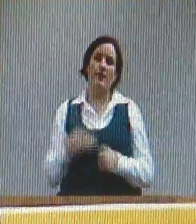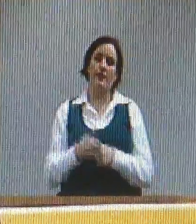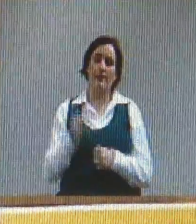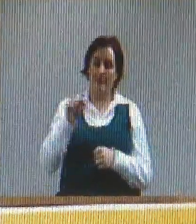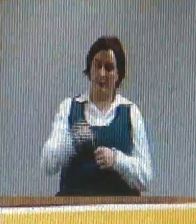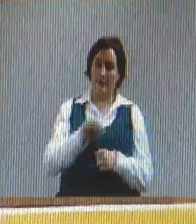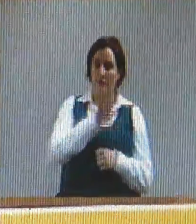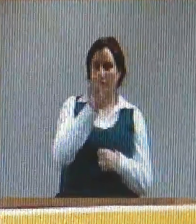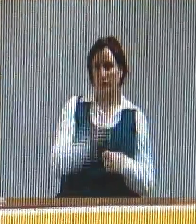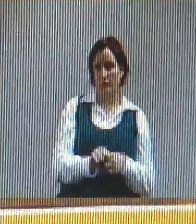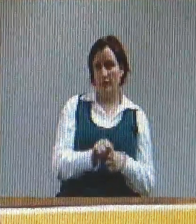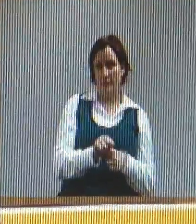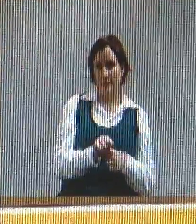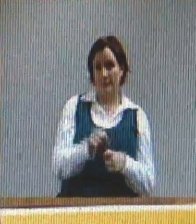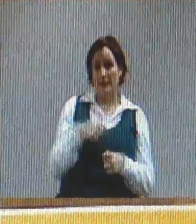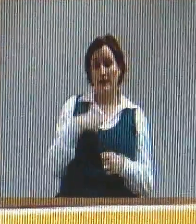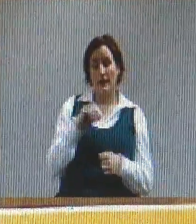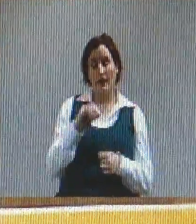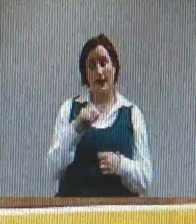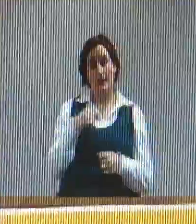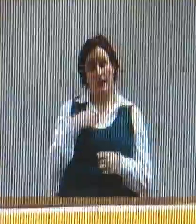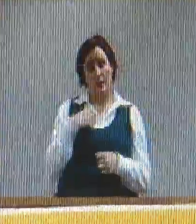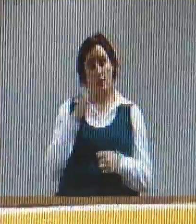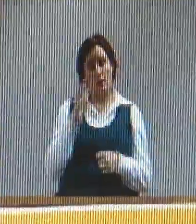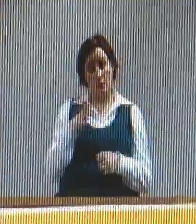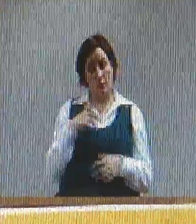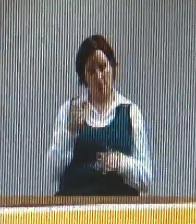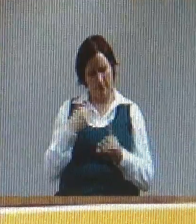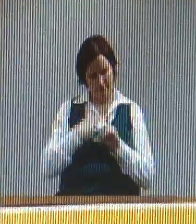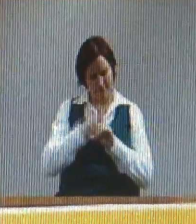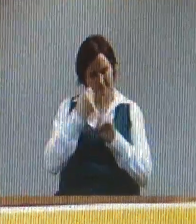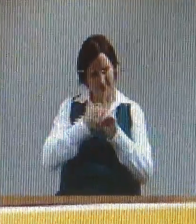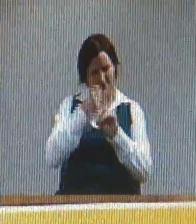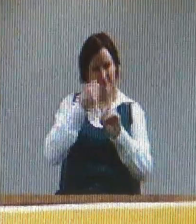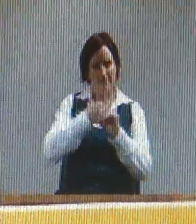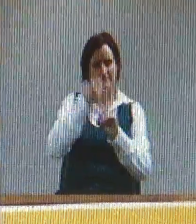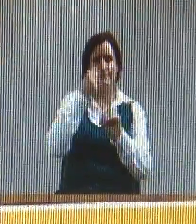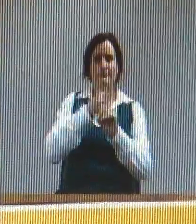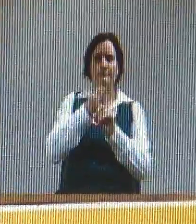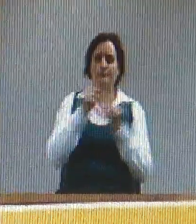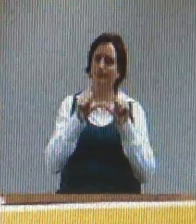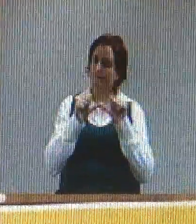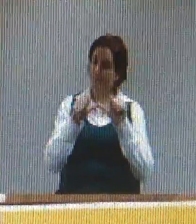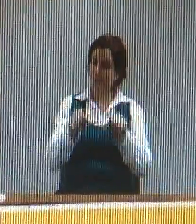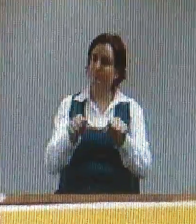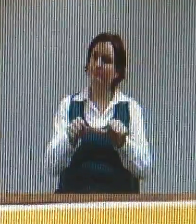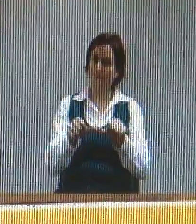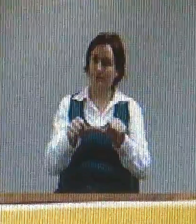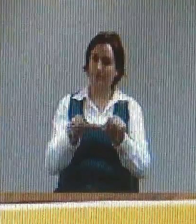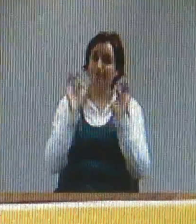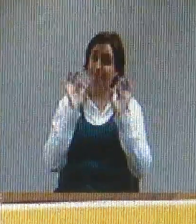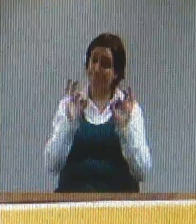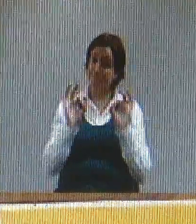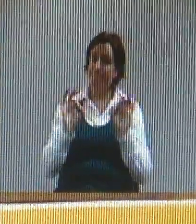will relentlessly continue with its efforts to ensure gender